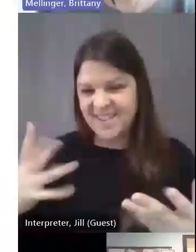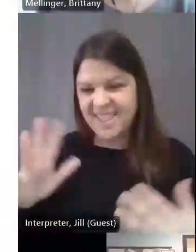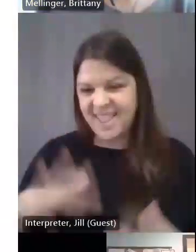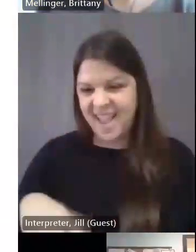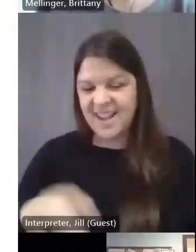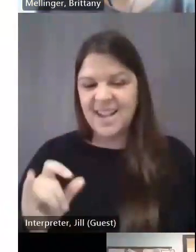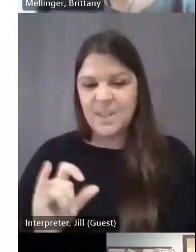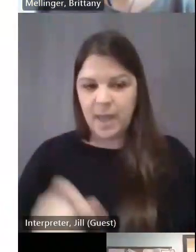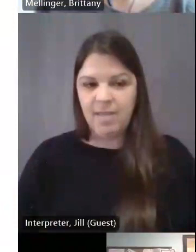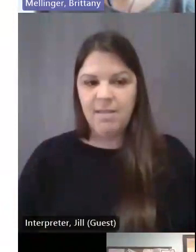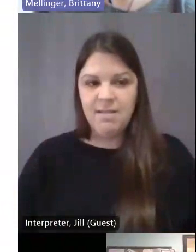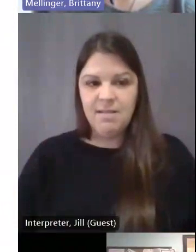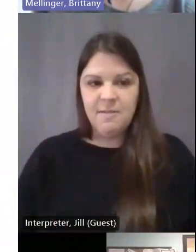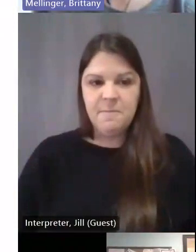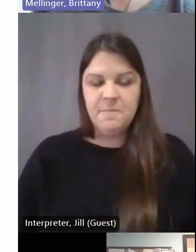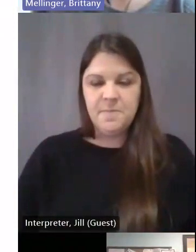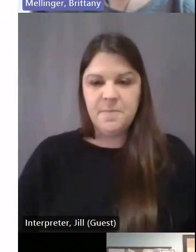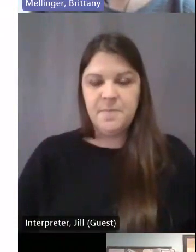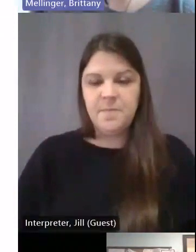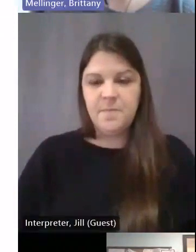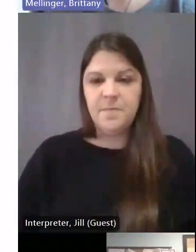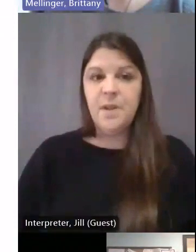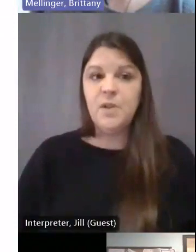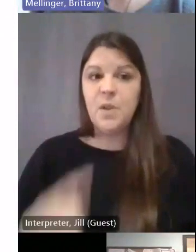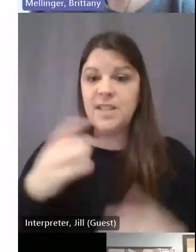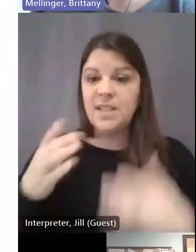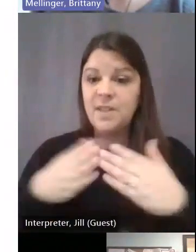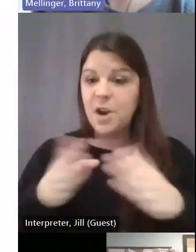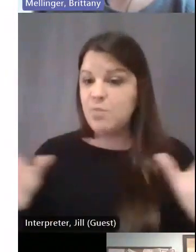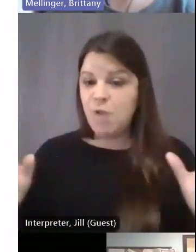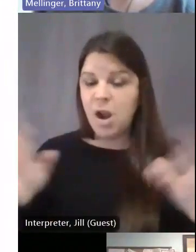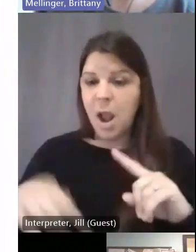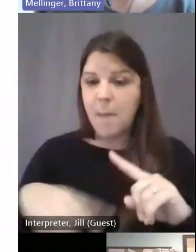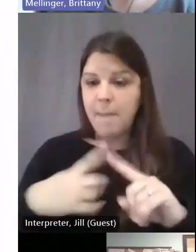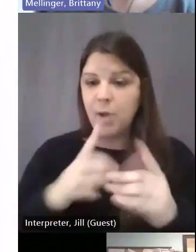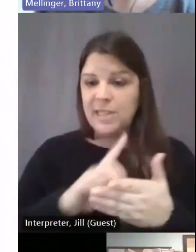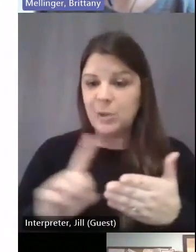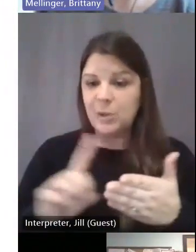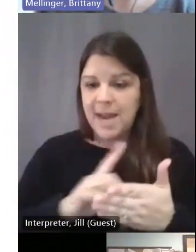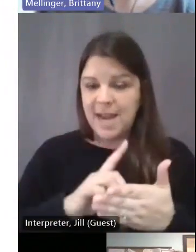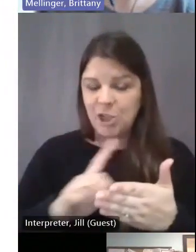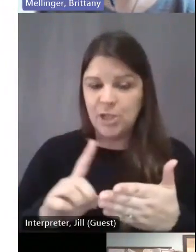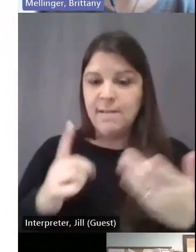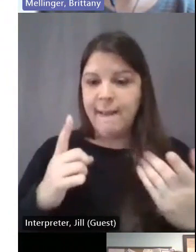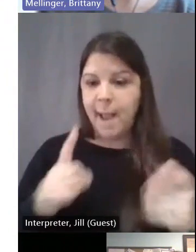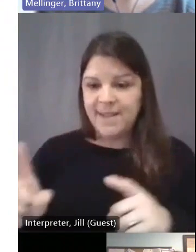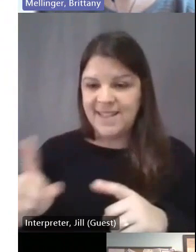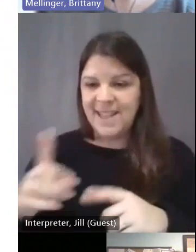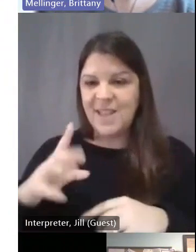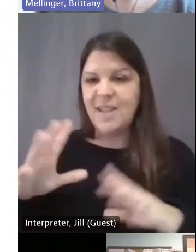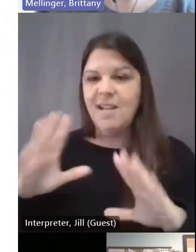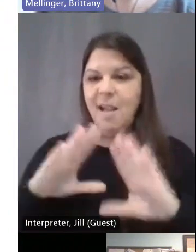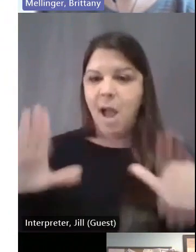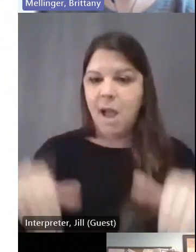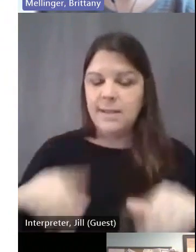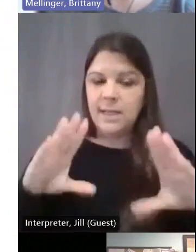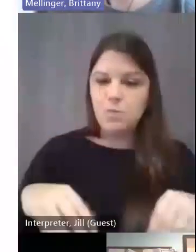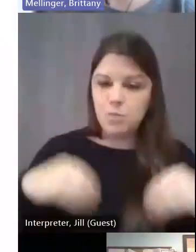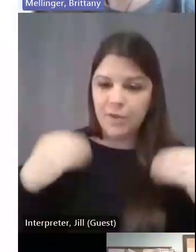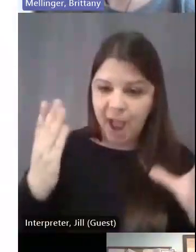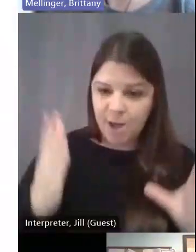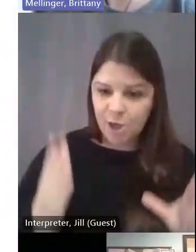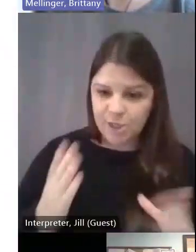well. So I've covered a pretty broad overview of discriminatory practices that housing providers and housing